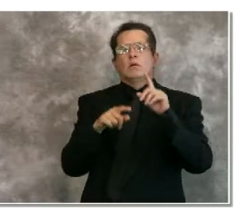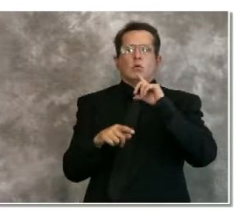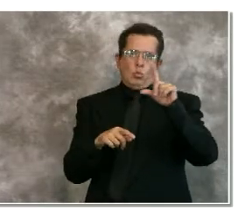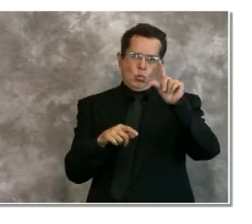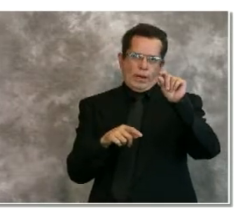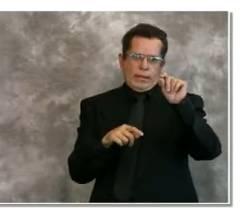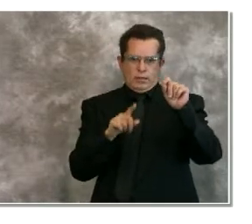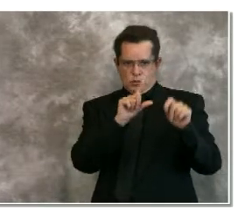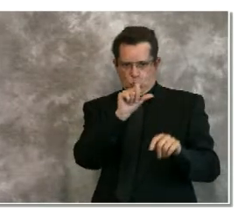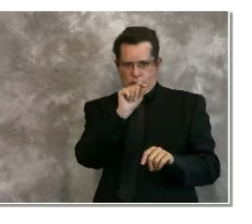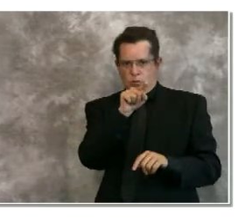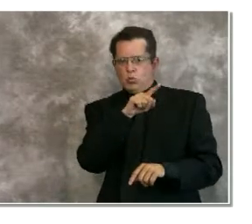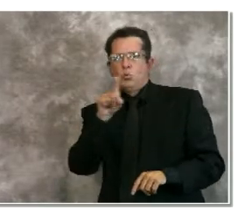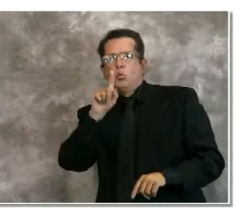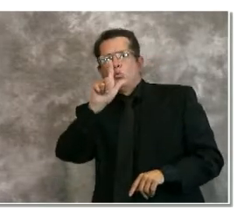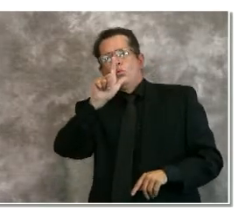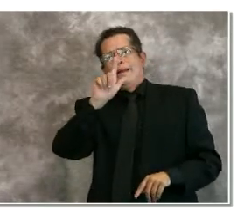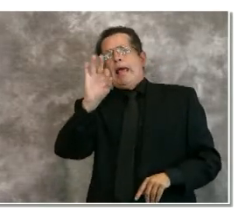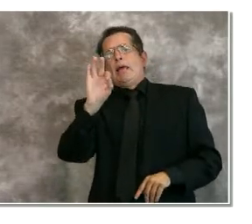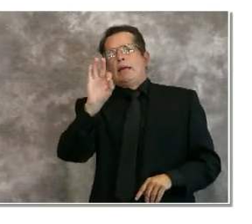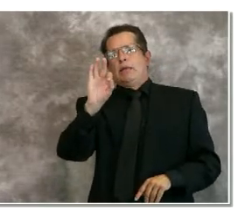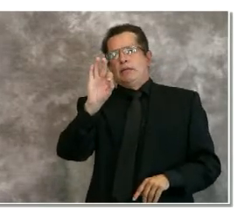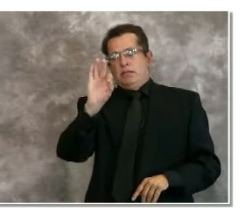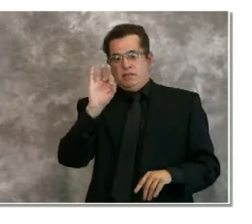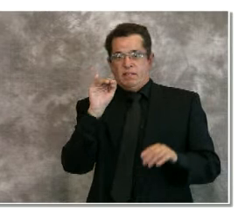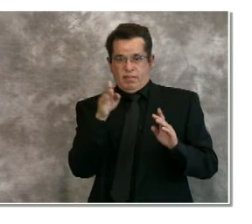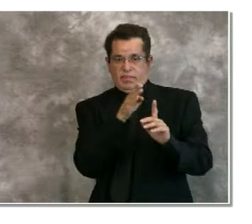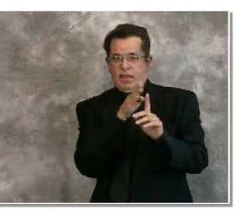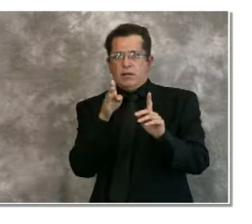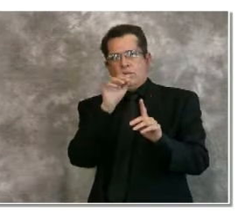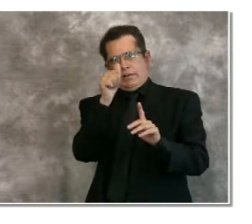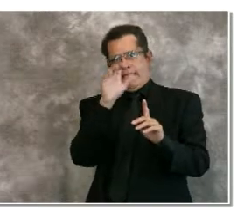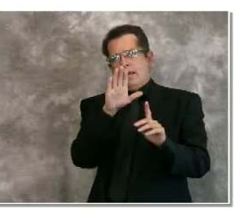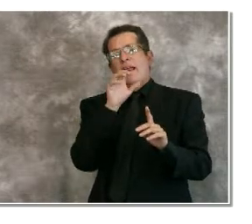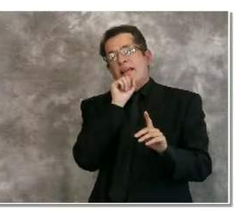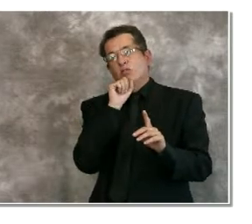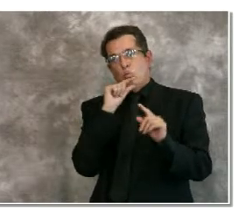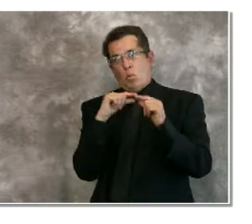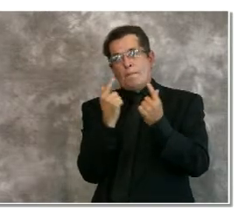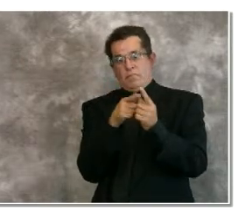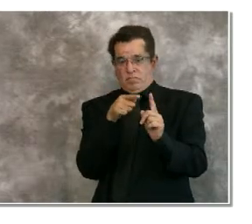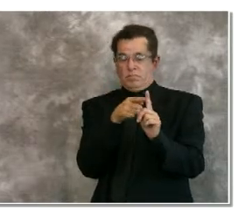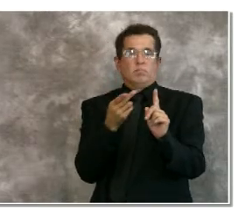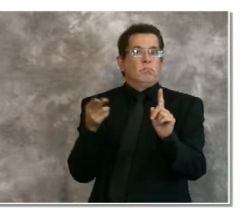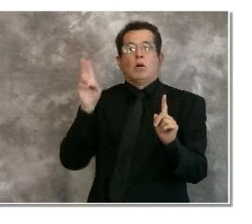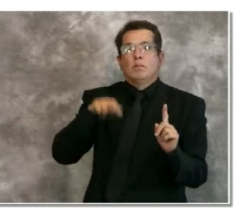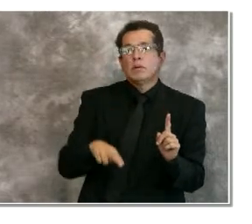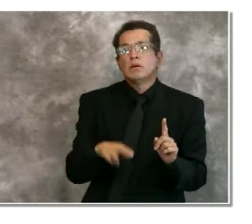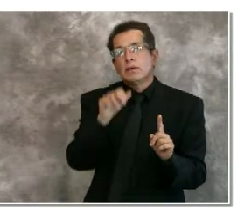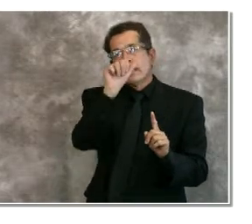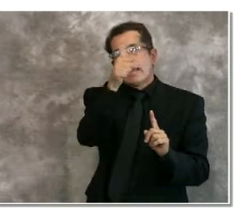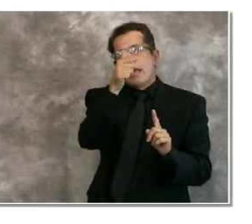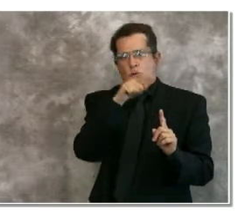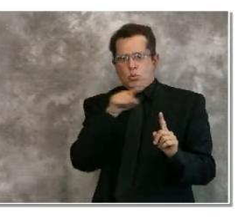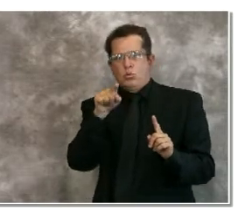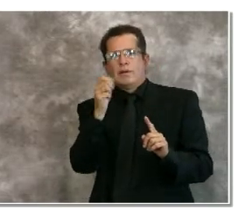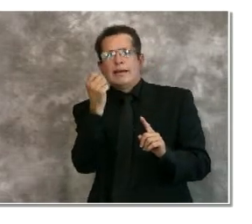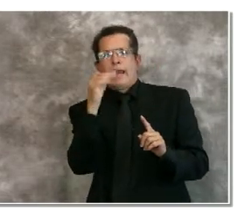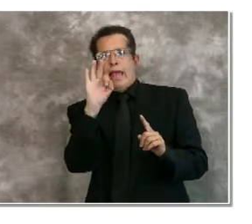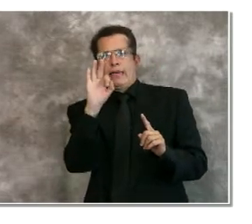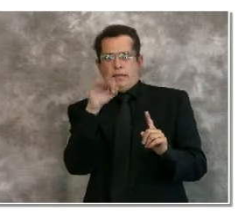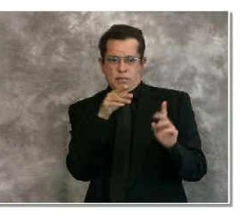20 to 29 10-year age group. And you can see that for 10 to 19, there's been